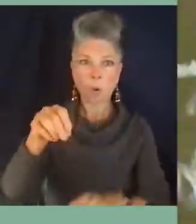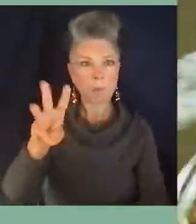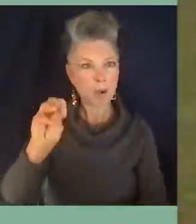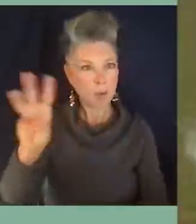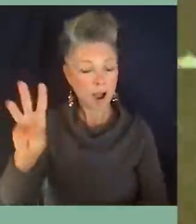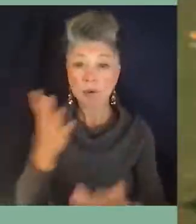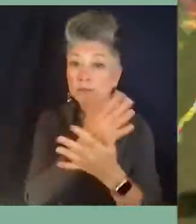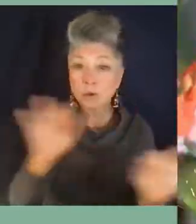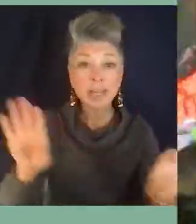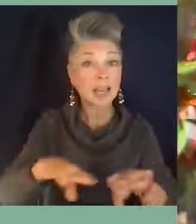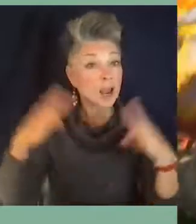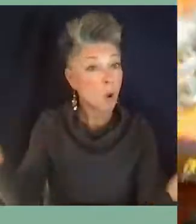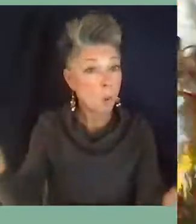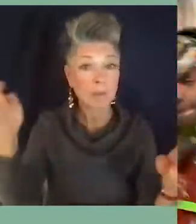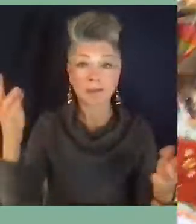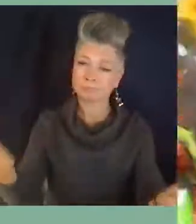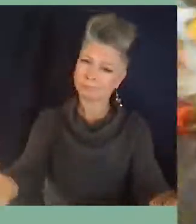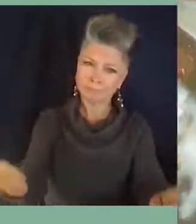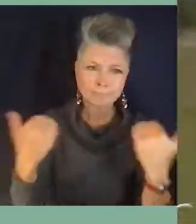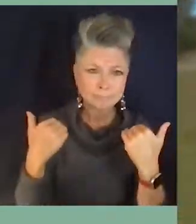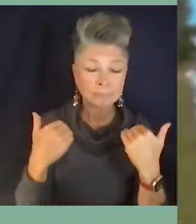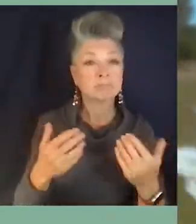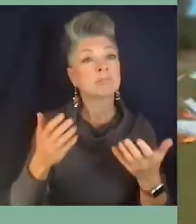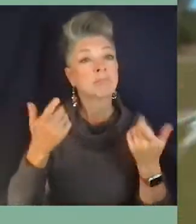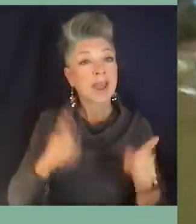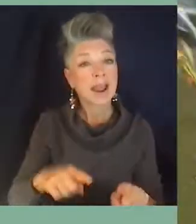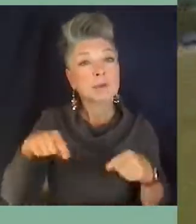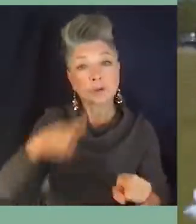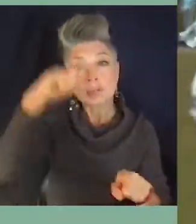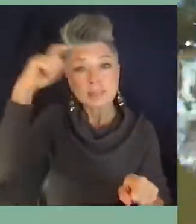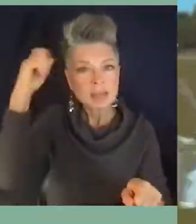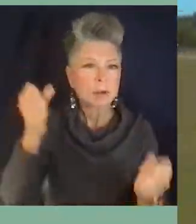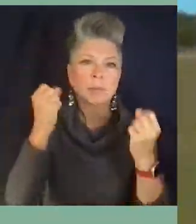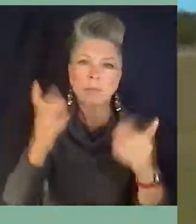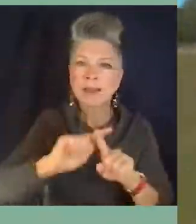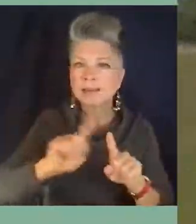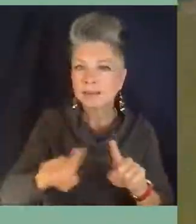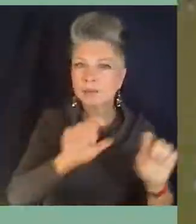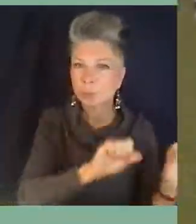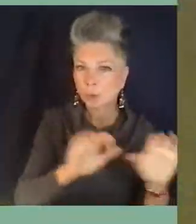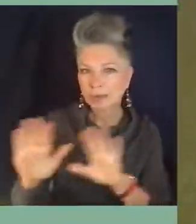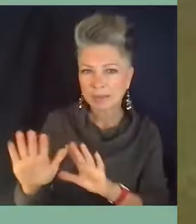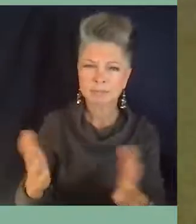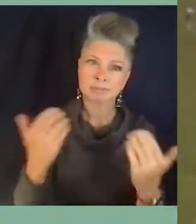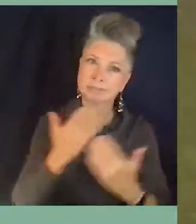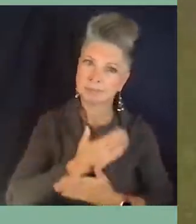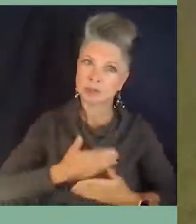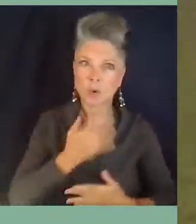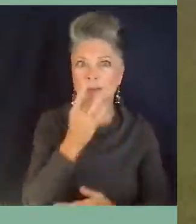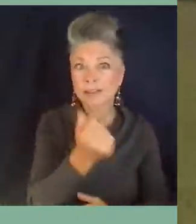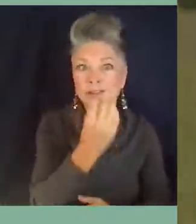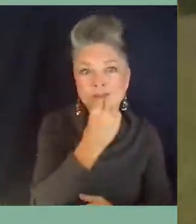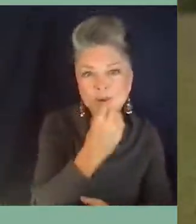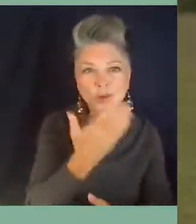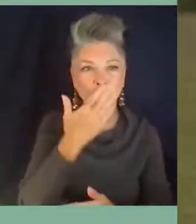powwow. They are free and open to the public. They happen on many weekends throughout the summer. Come and enjoy good food,